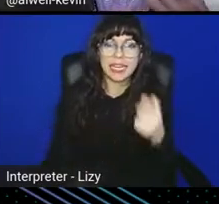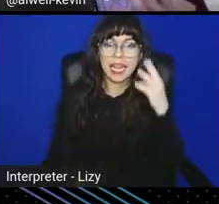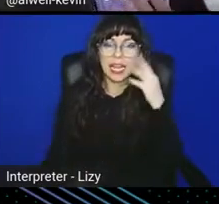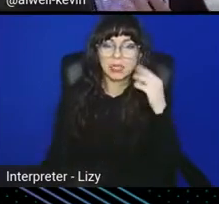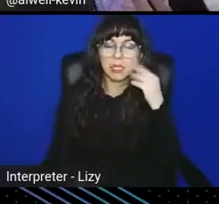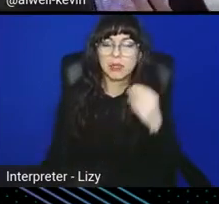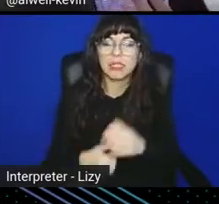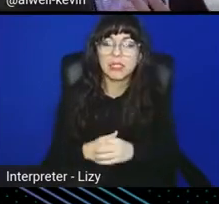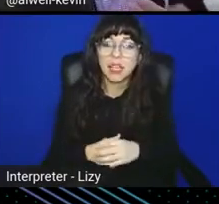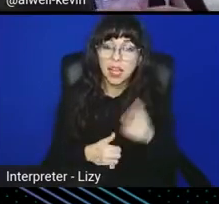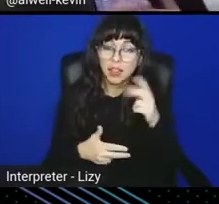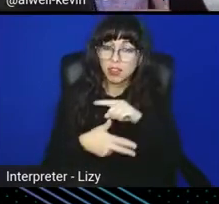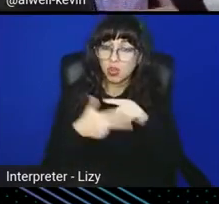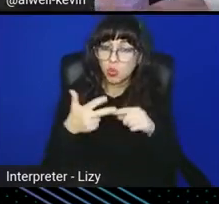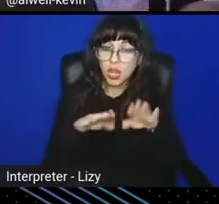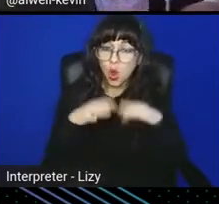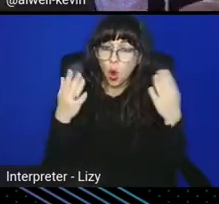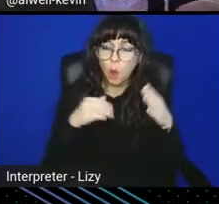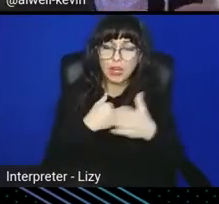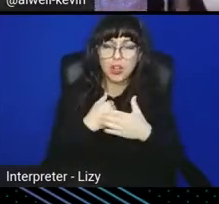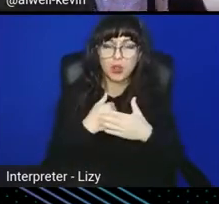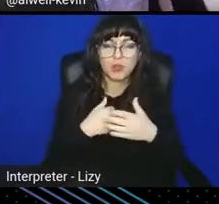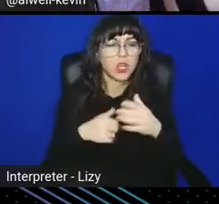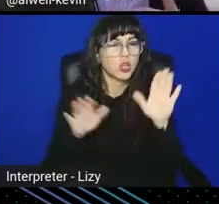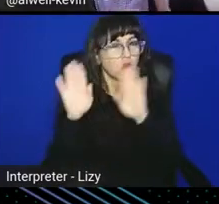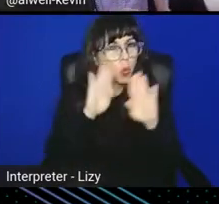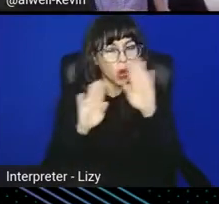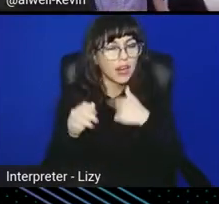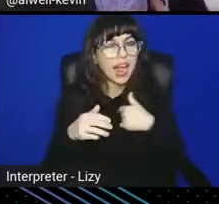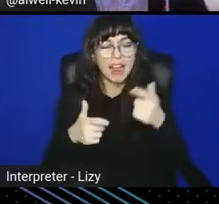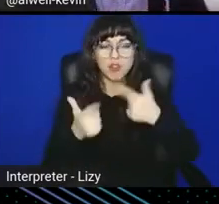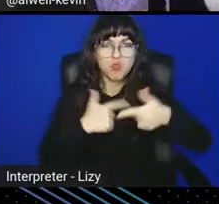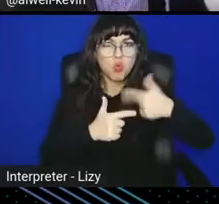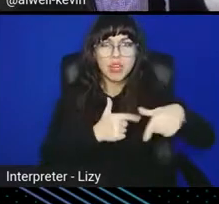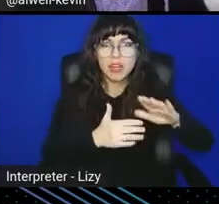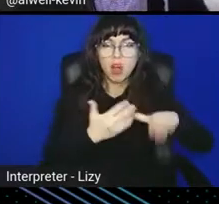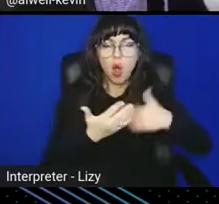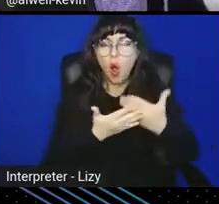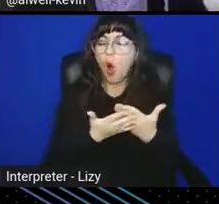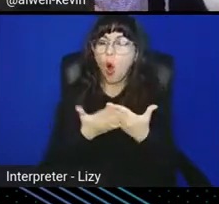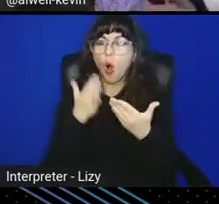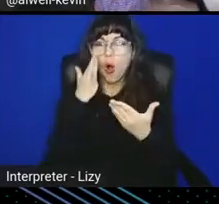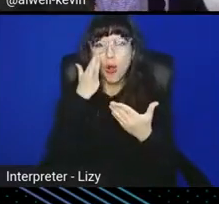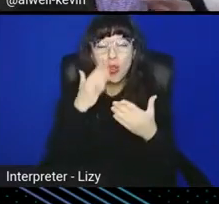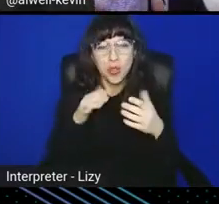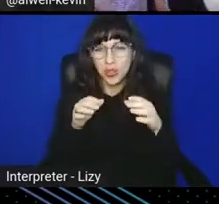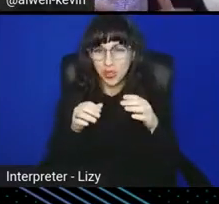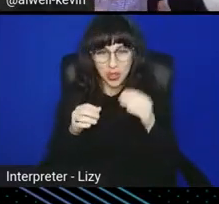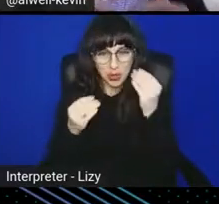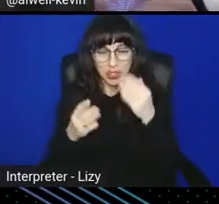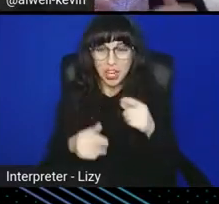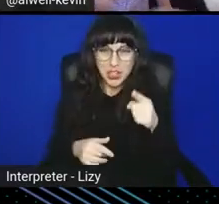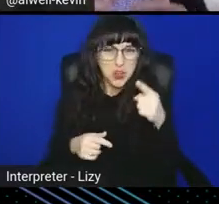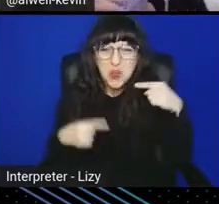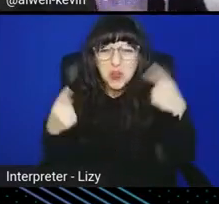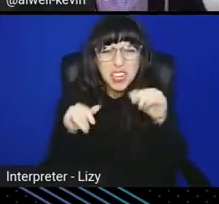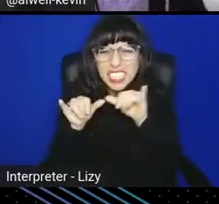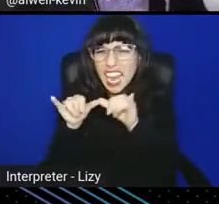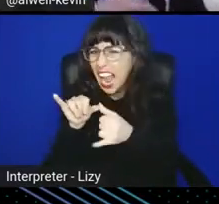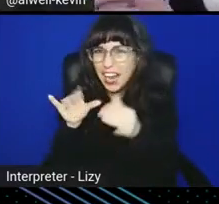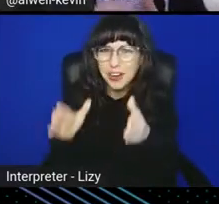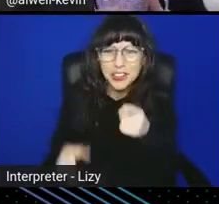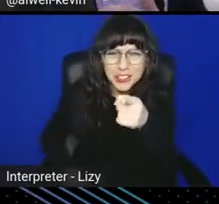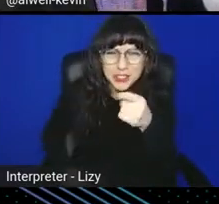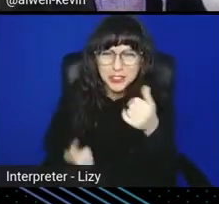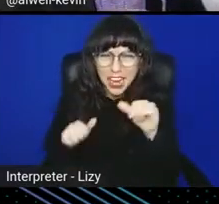there's three open alerts, and don't worry, I've rotated all these credentials. So you crazy hackers who are trying to type this in manually and make some requests to see if they're